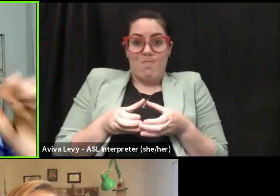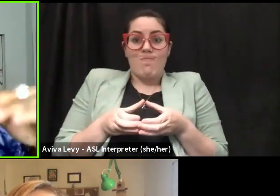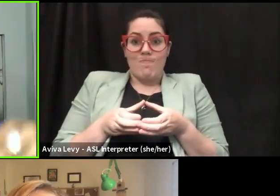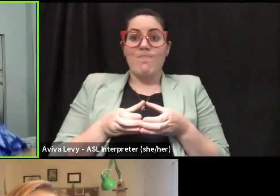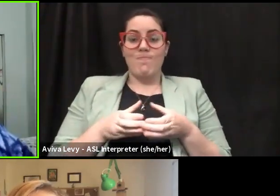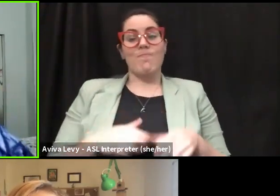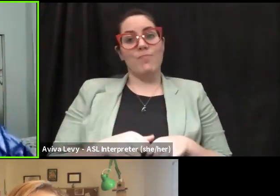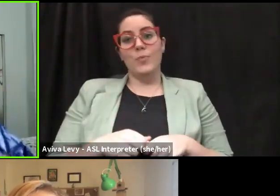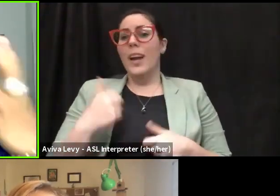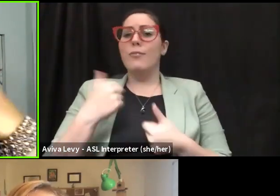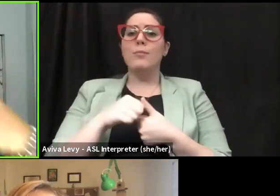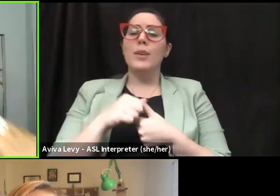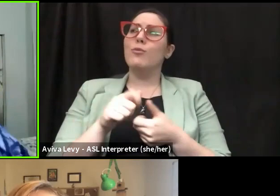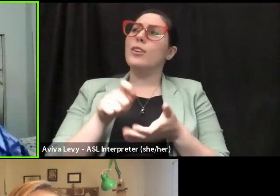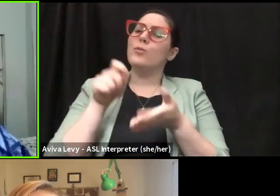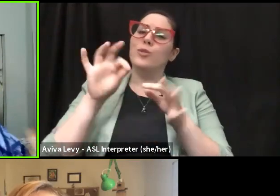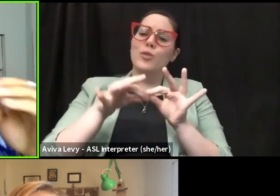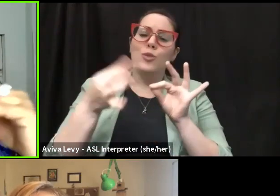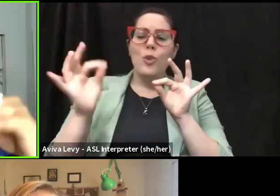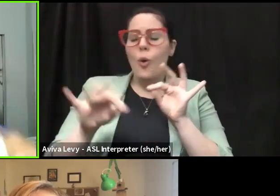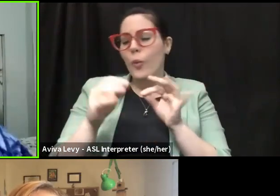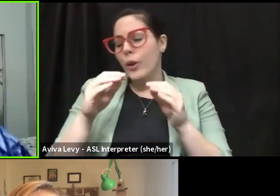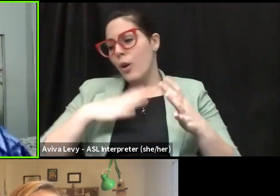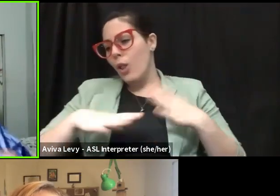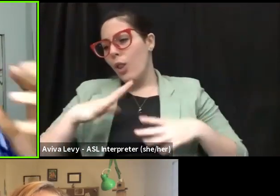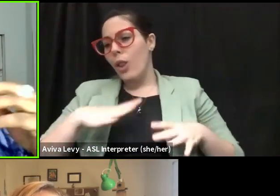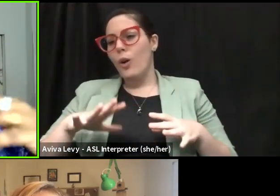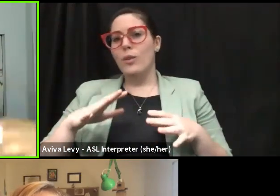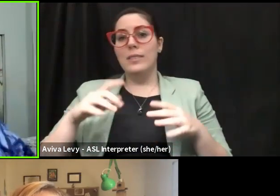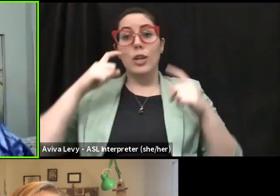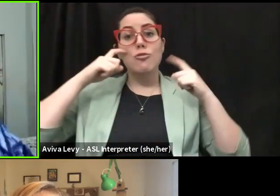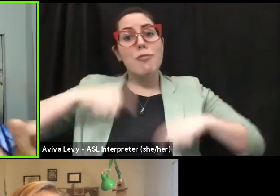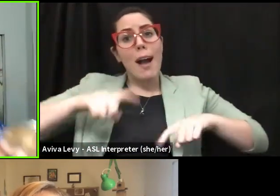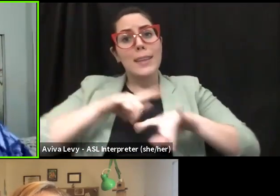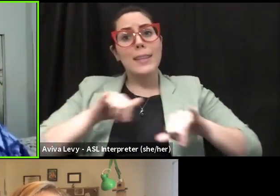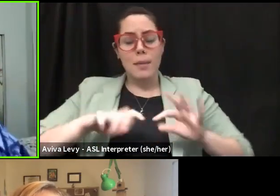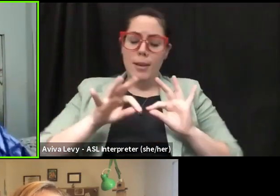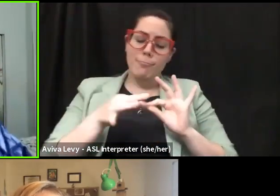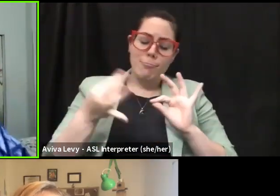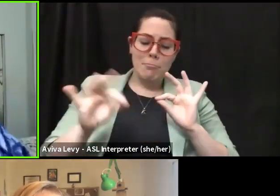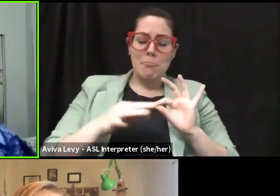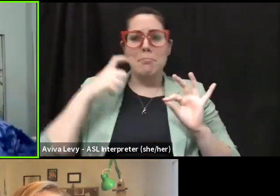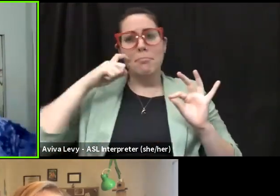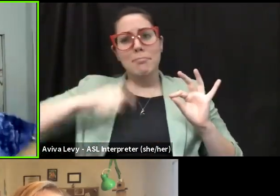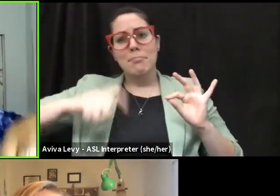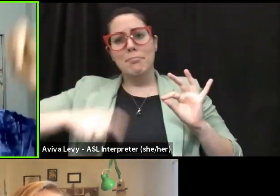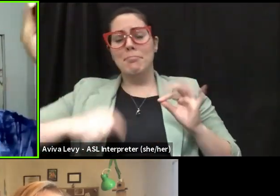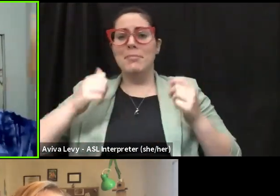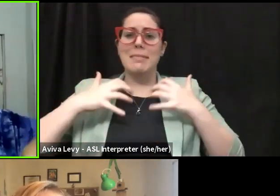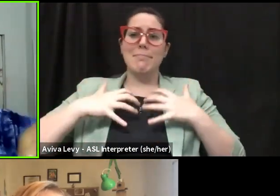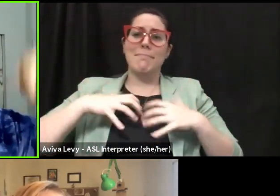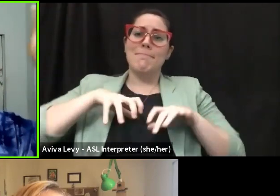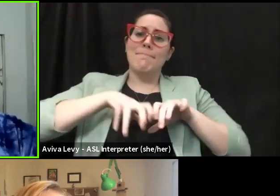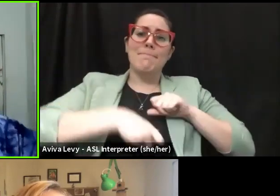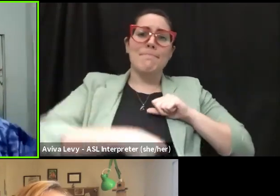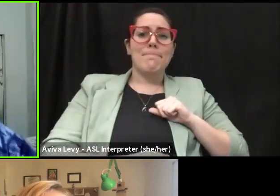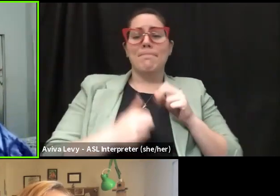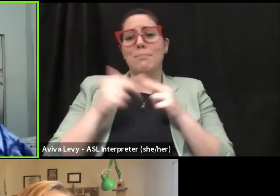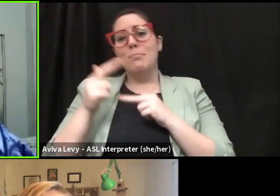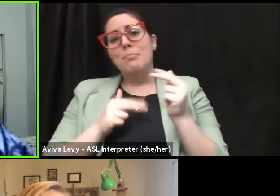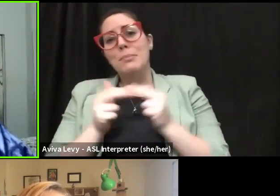sewing clothes and just weeping into the seams of, you know, just sadness, and building sets and painting sets